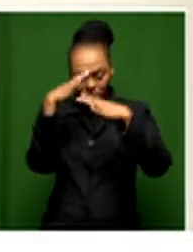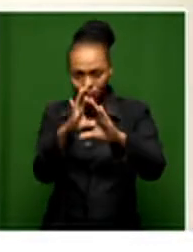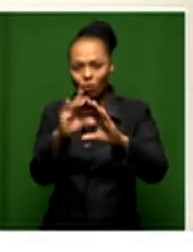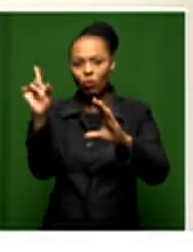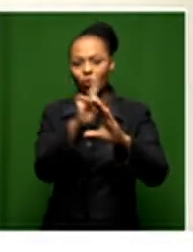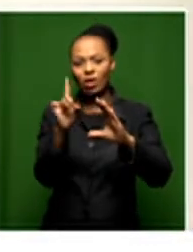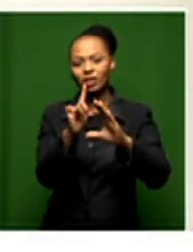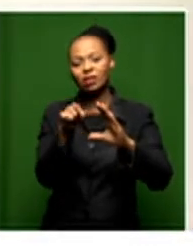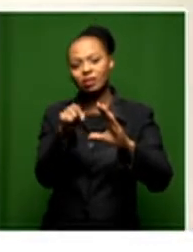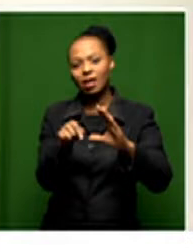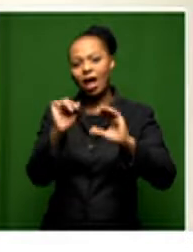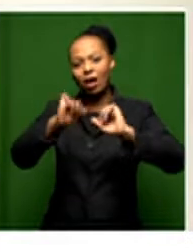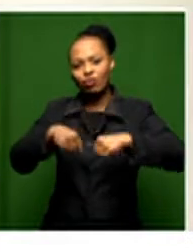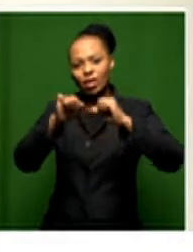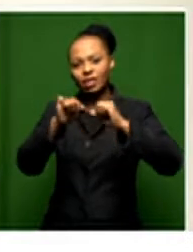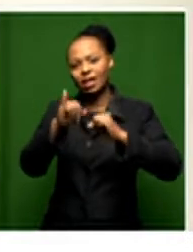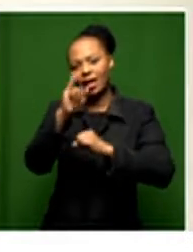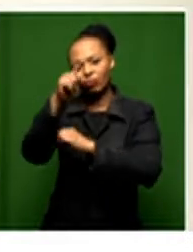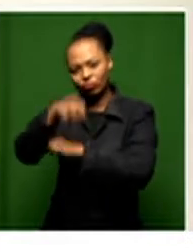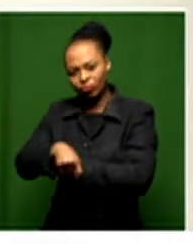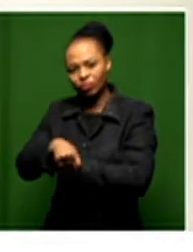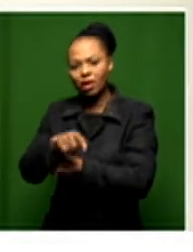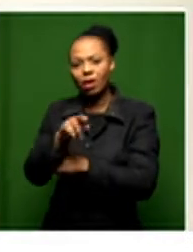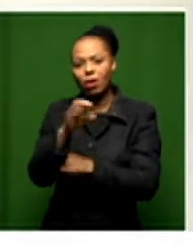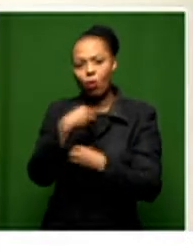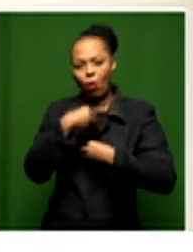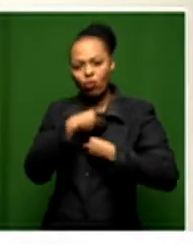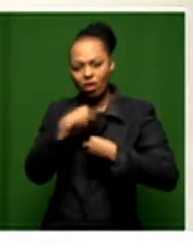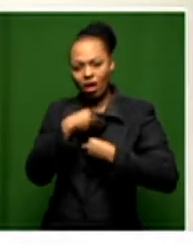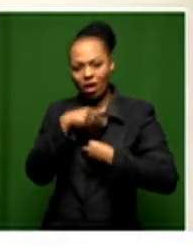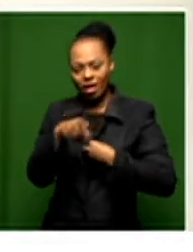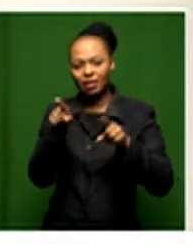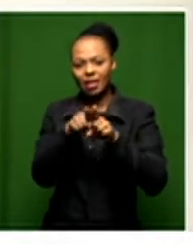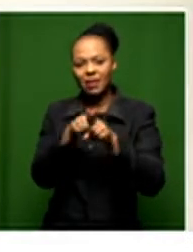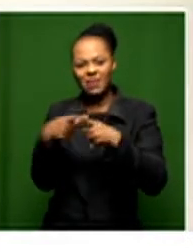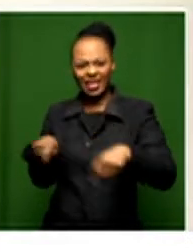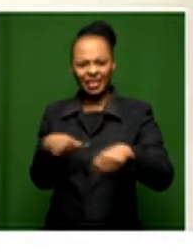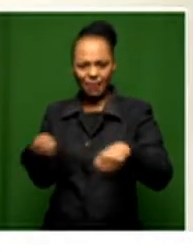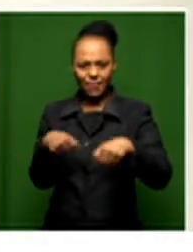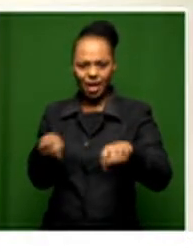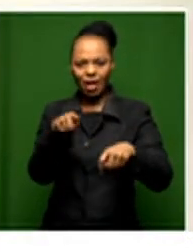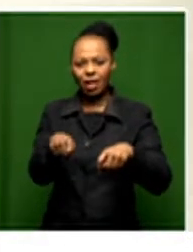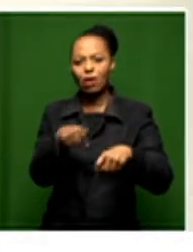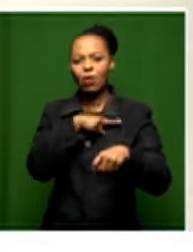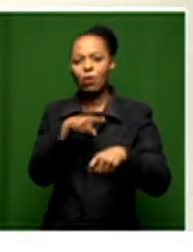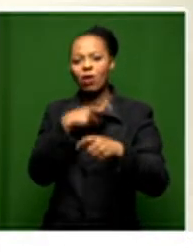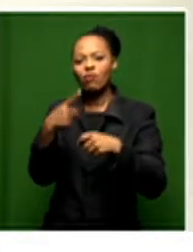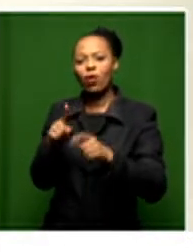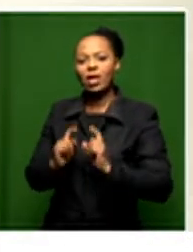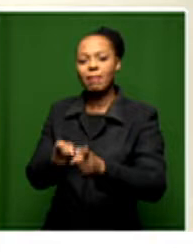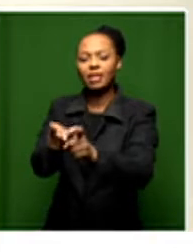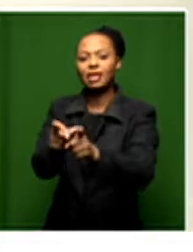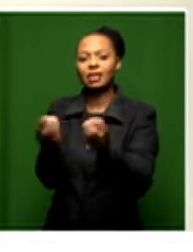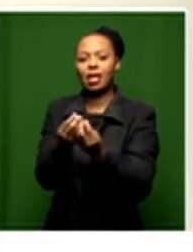TRIPS agreement, talks about intellectual property and how there can be flexibilities during a public health emergency to